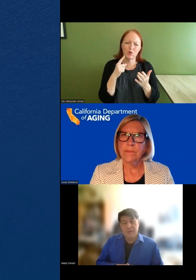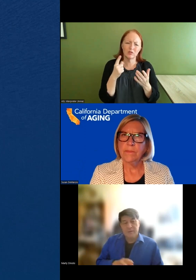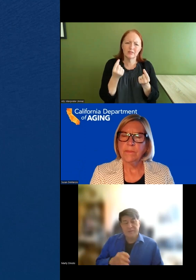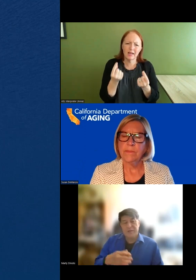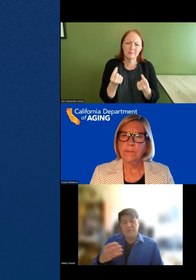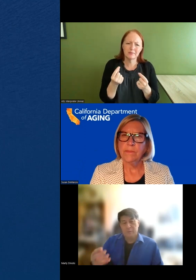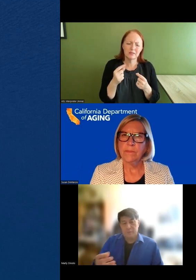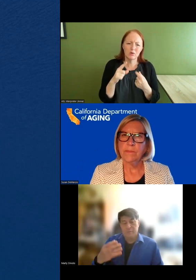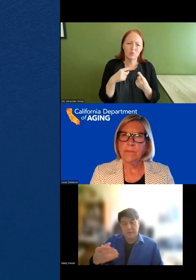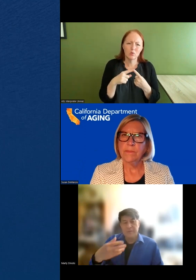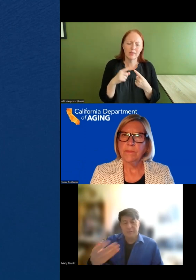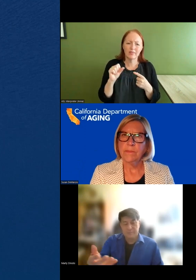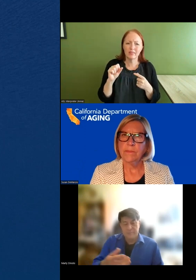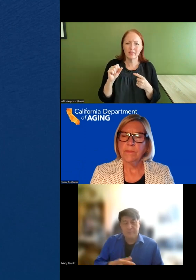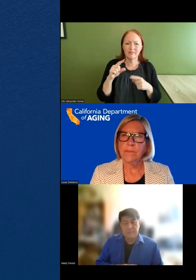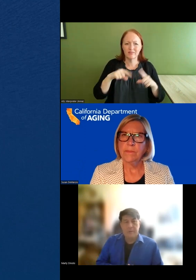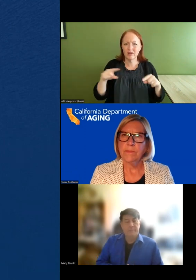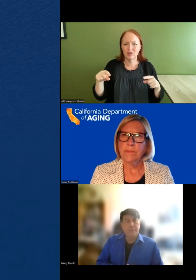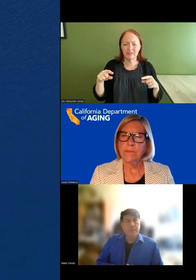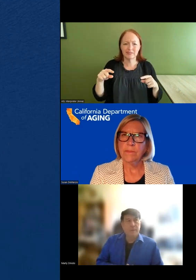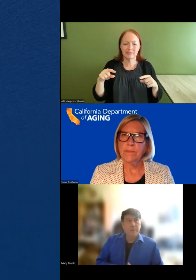the stakeholder, the various